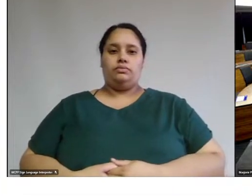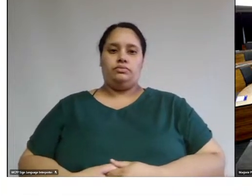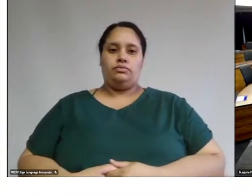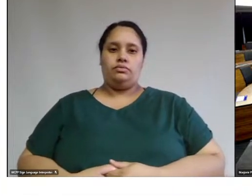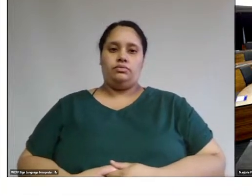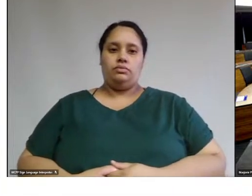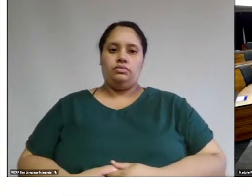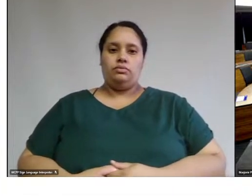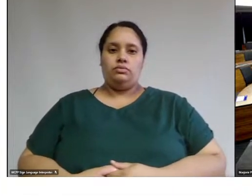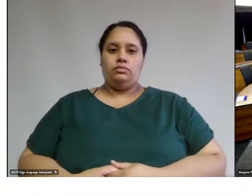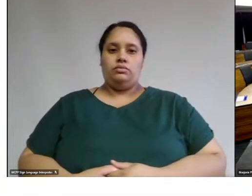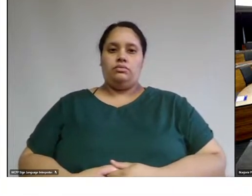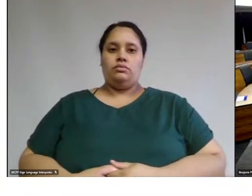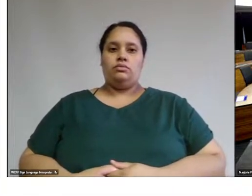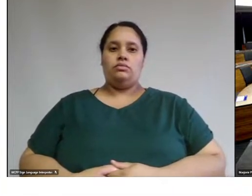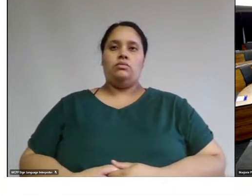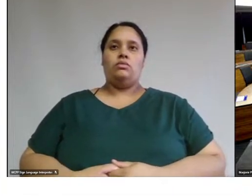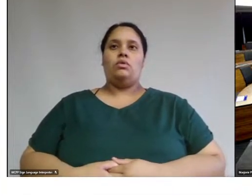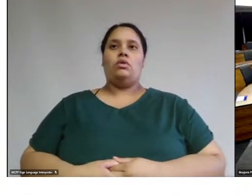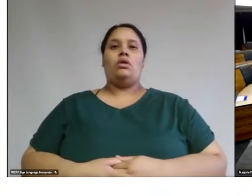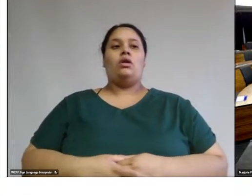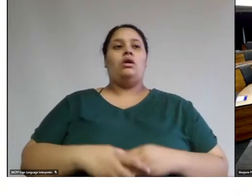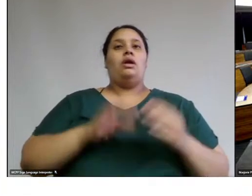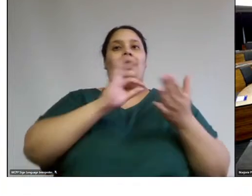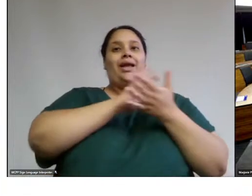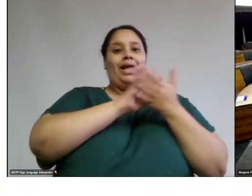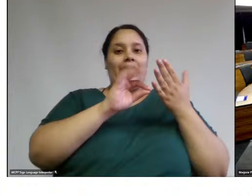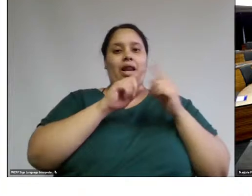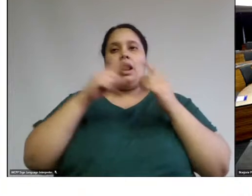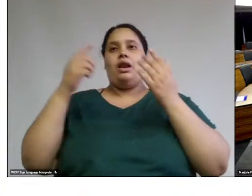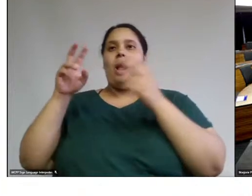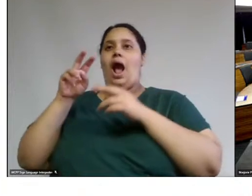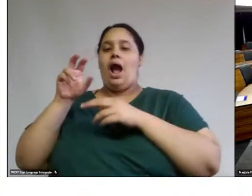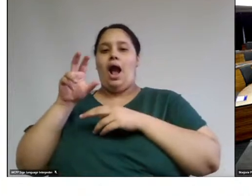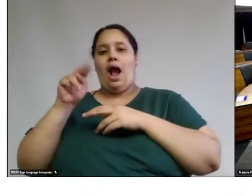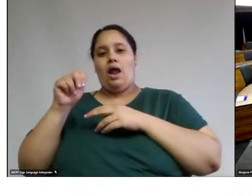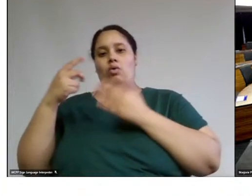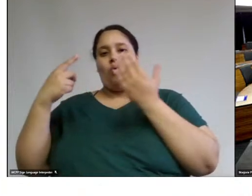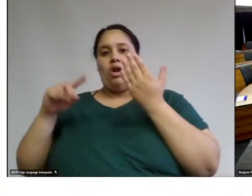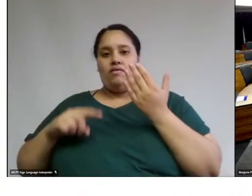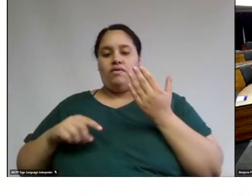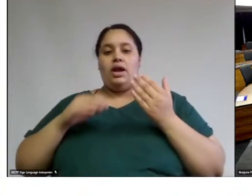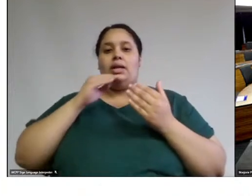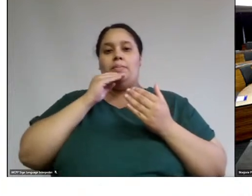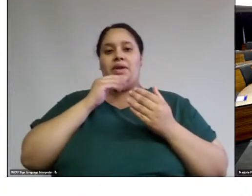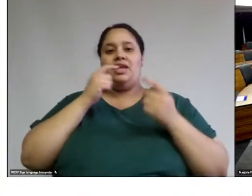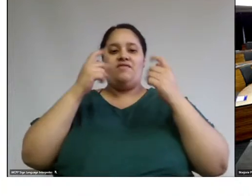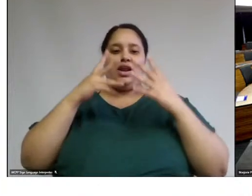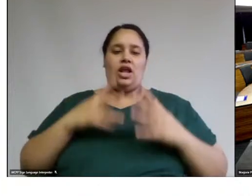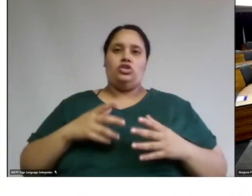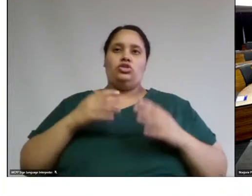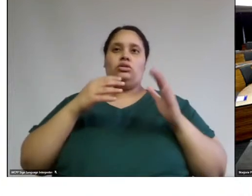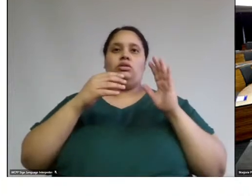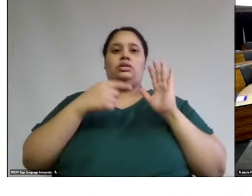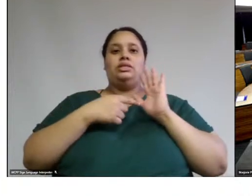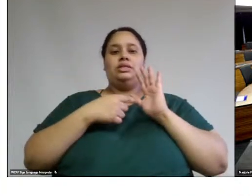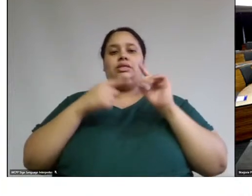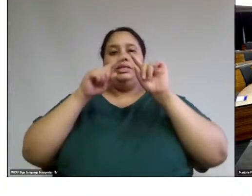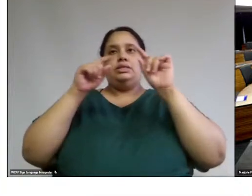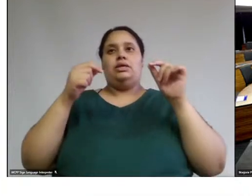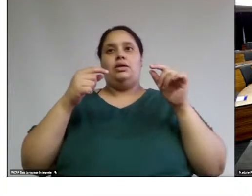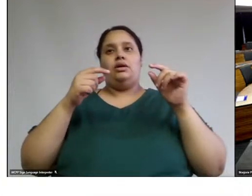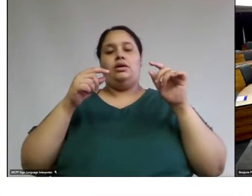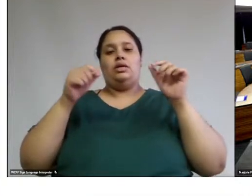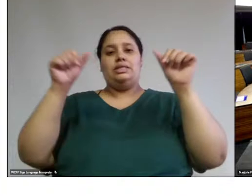means versus an unqualified audit outcome, as far as your financial statements are concerned, means exactly the same thing. It means that there's